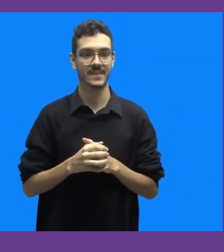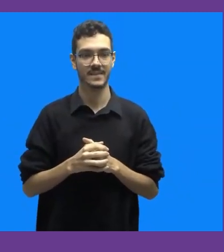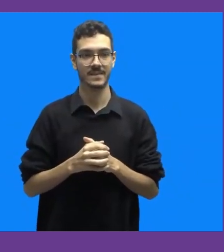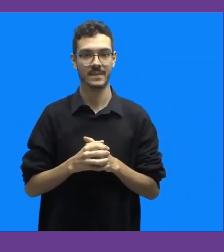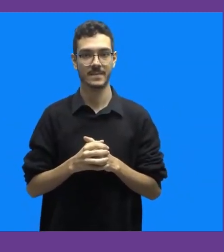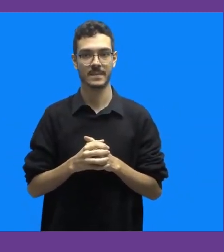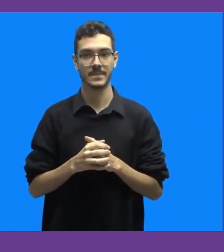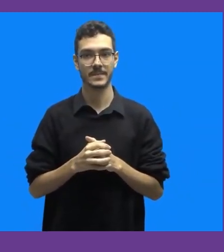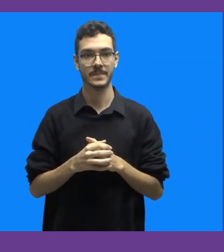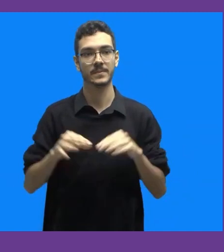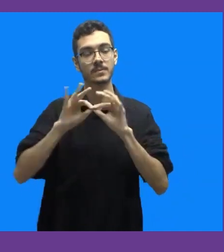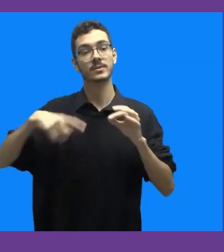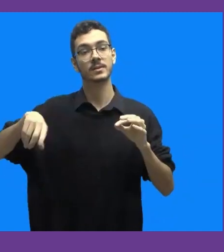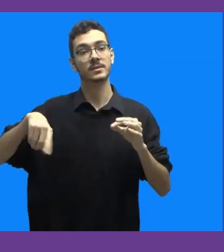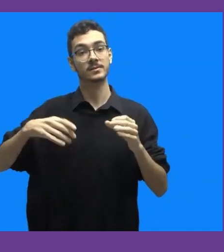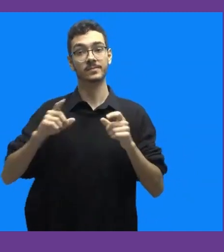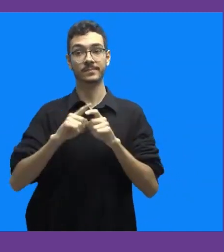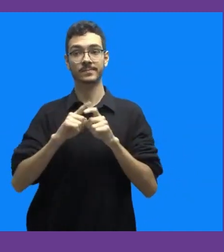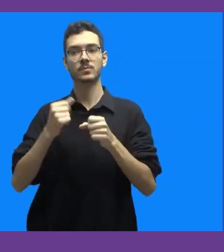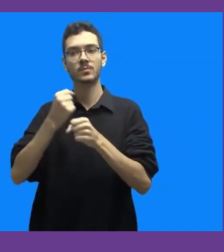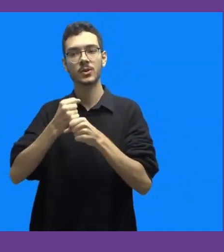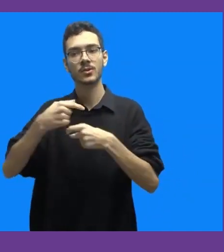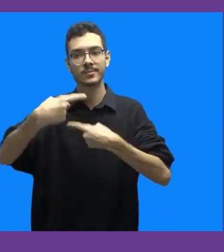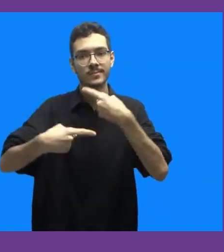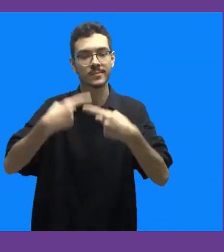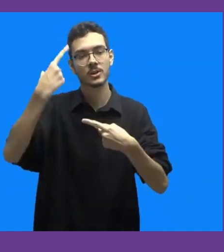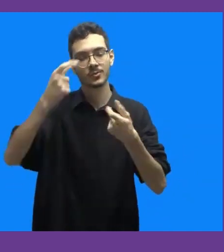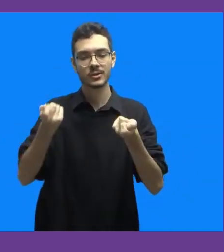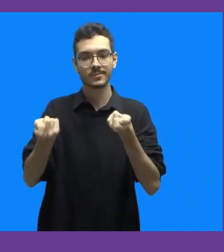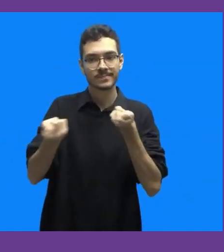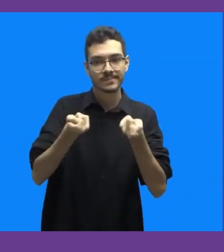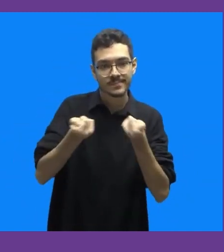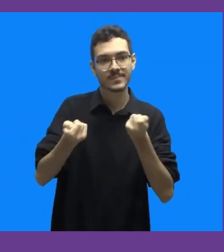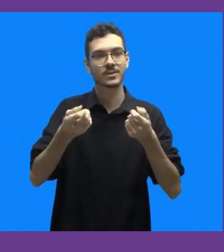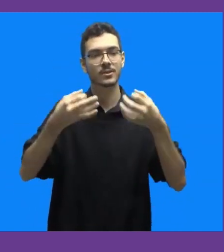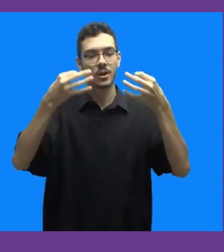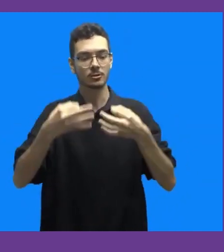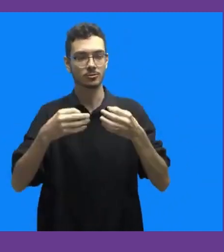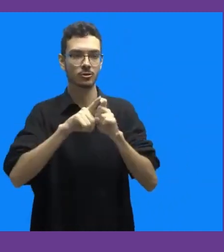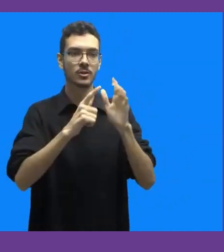management decisions and also legislation to